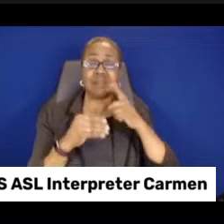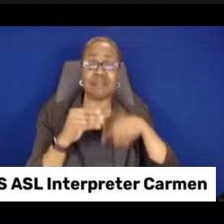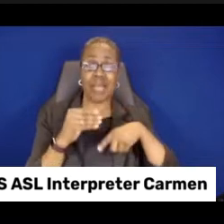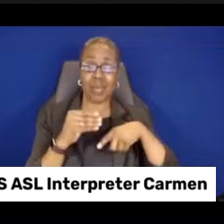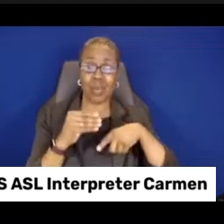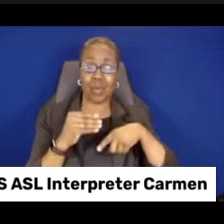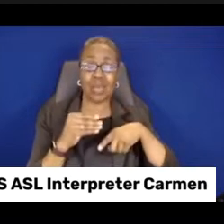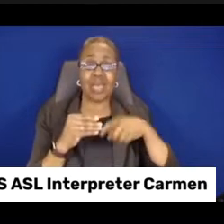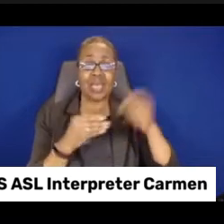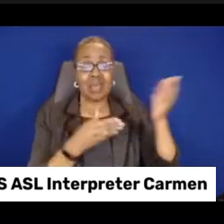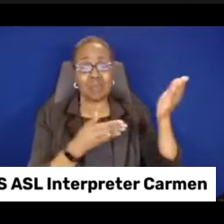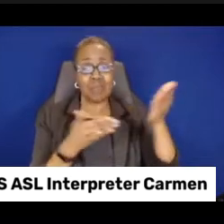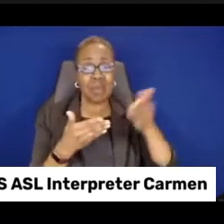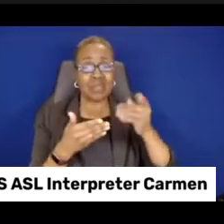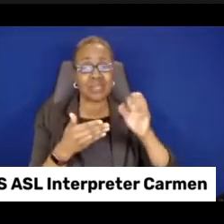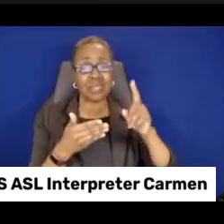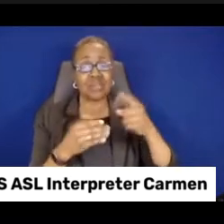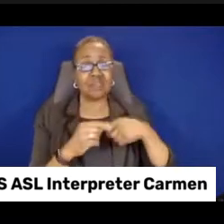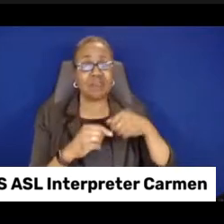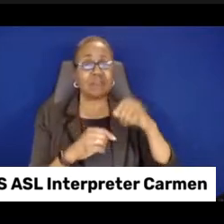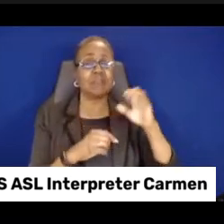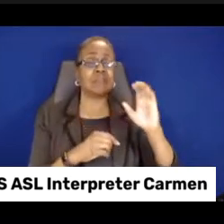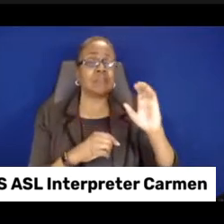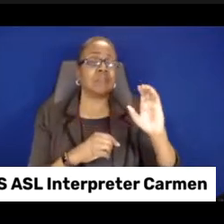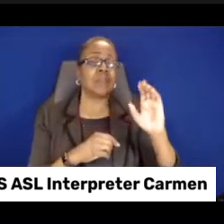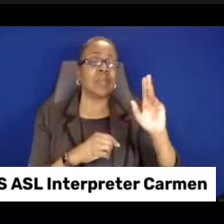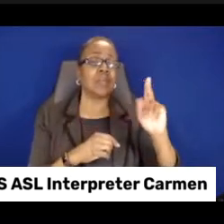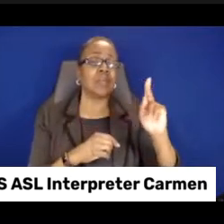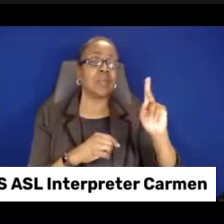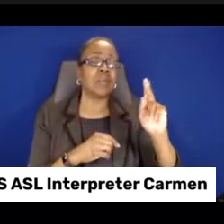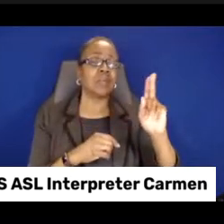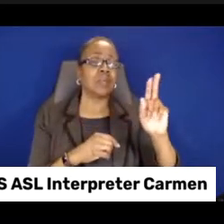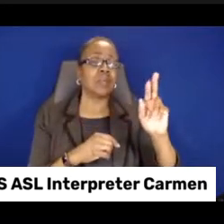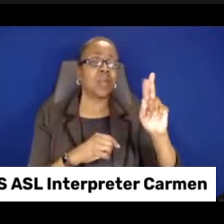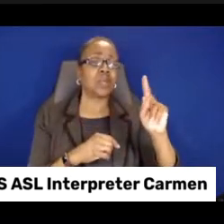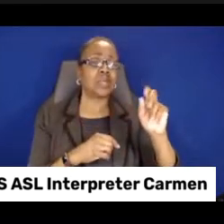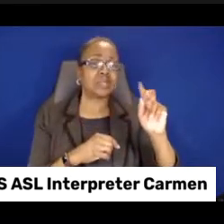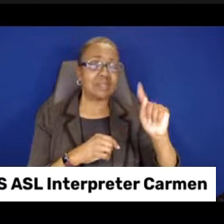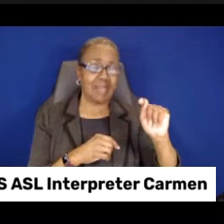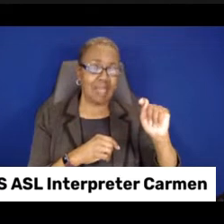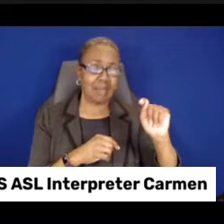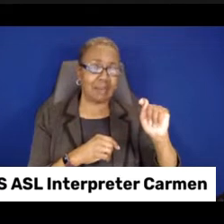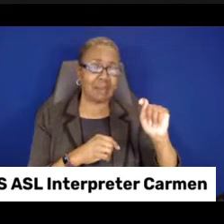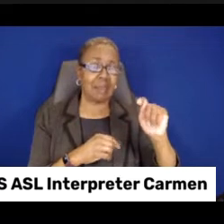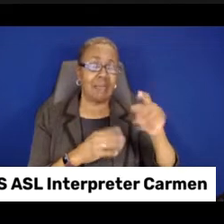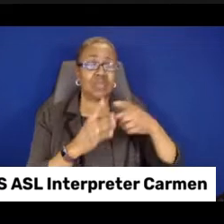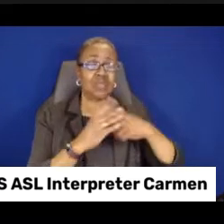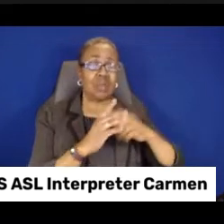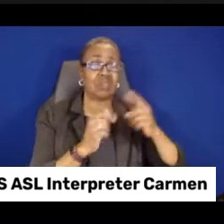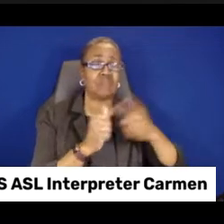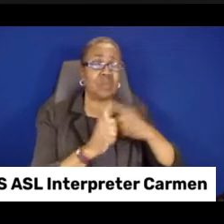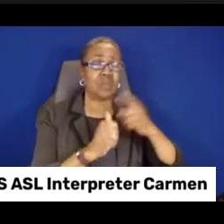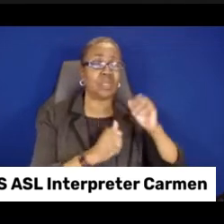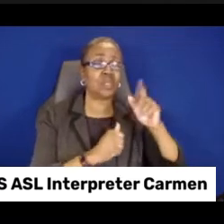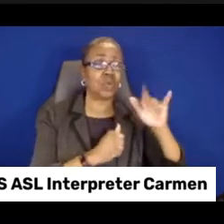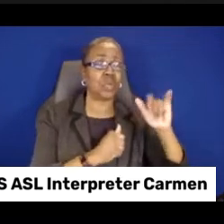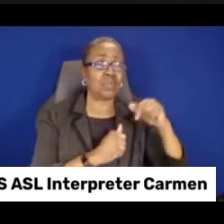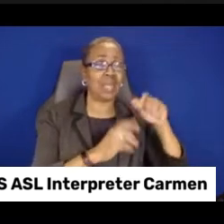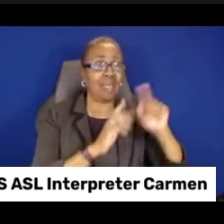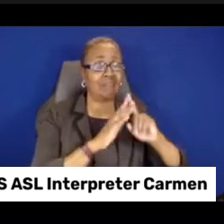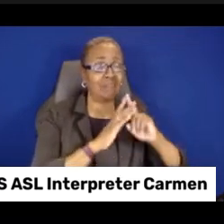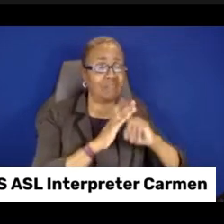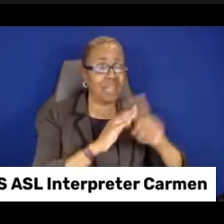and that he had brought the seed from Kurdistan, propagating them first in Turkey, where they had fled from ISIS, and